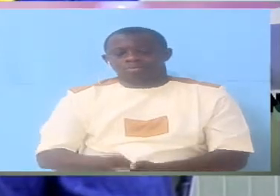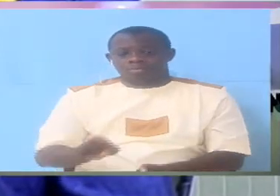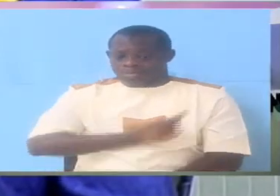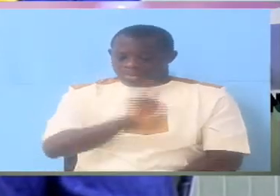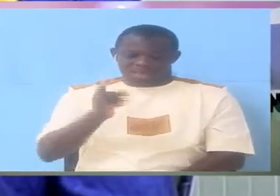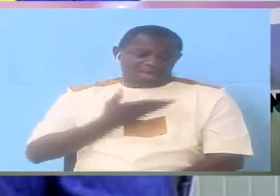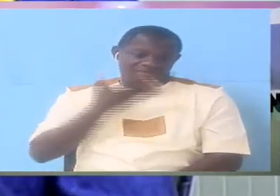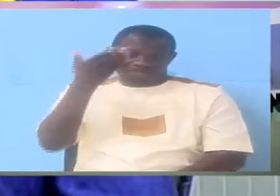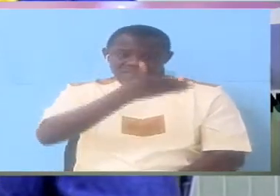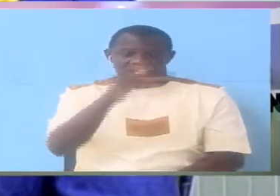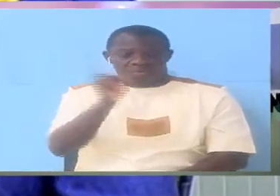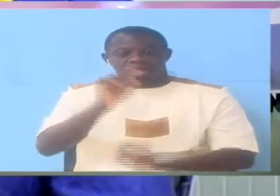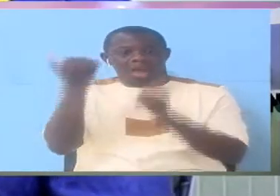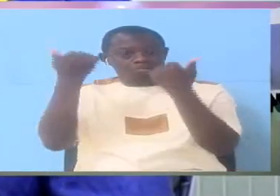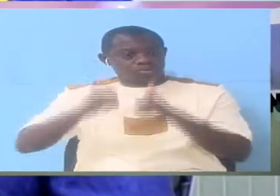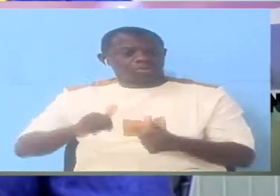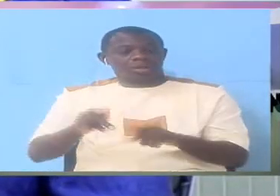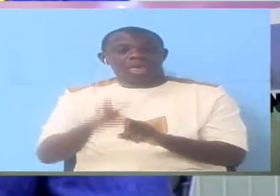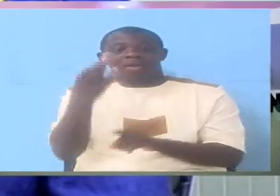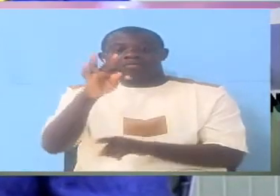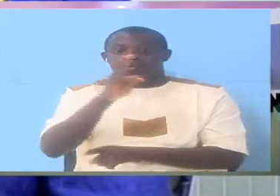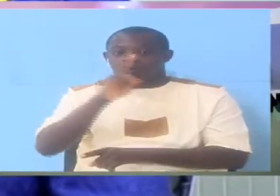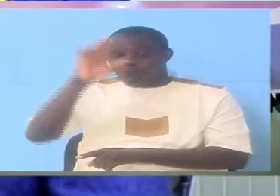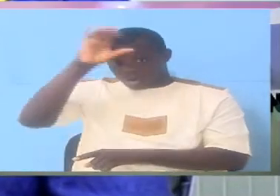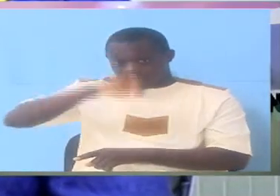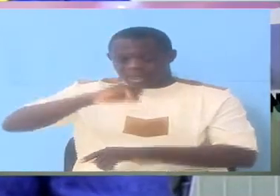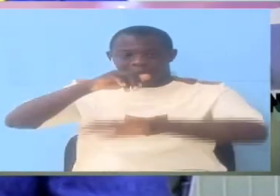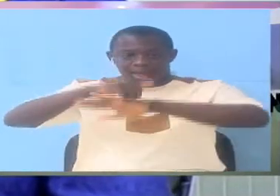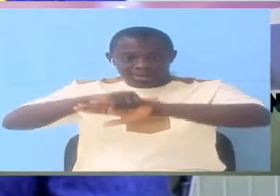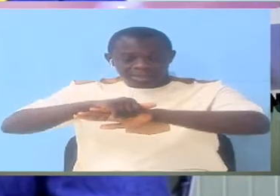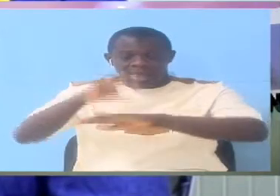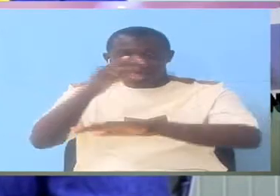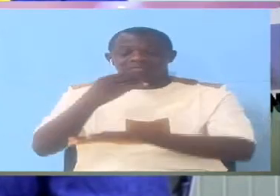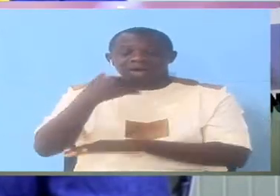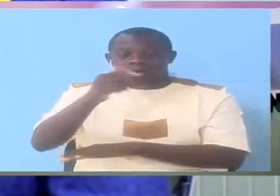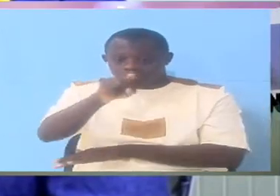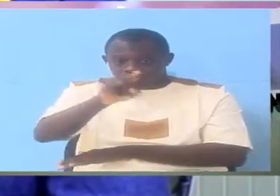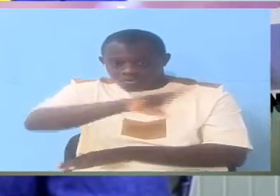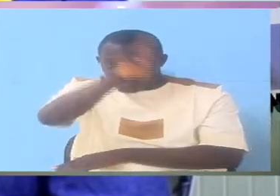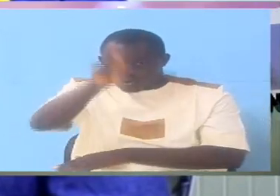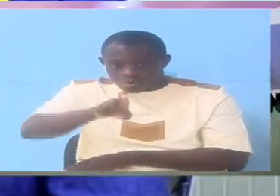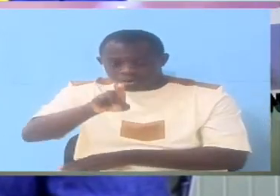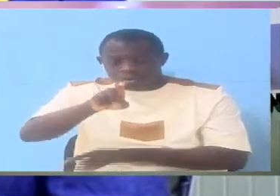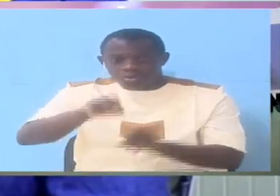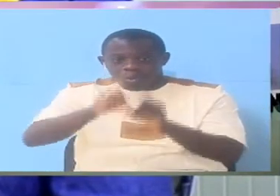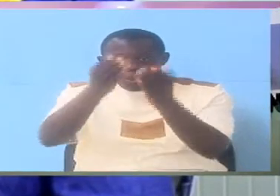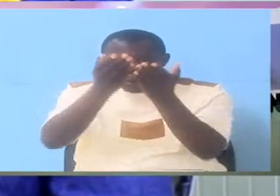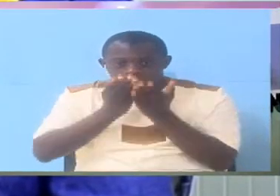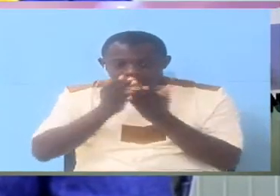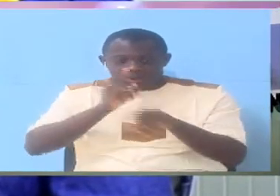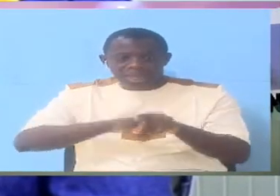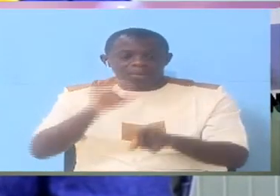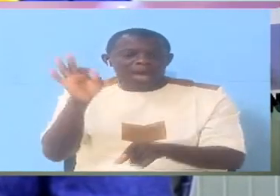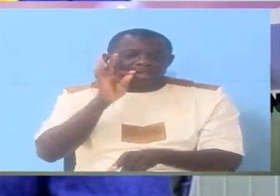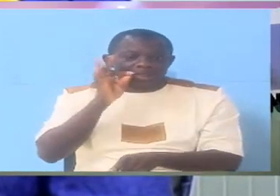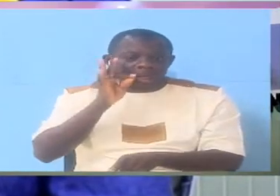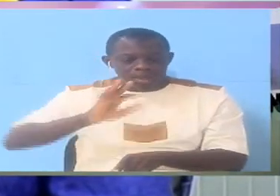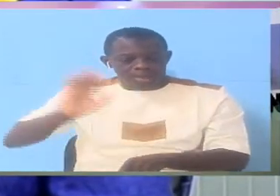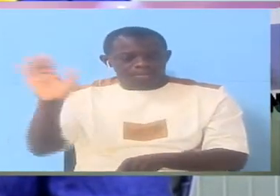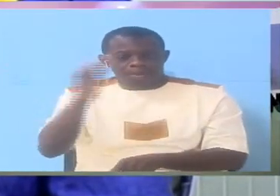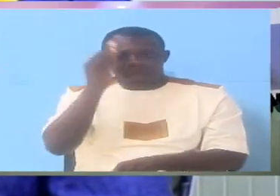was what happened. Even those who understood the English language, when he asks you and you are slow in responding, you are slapped.